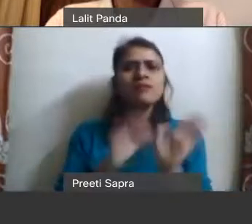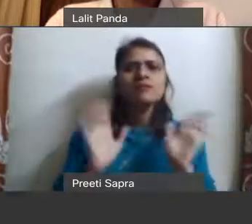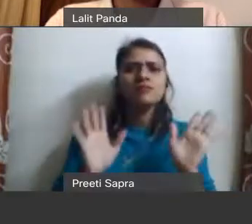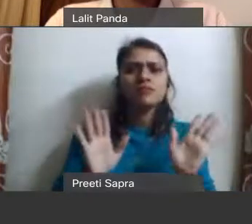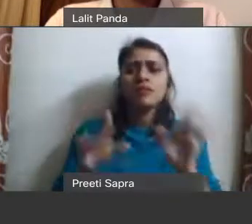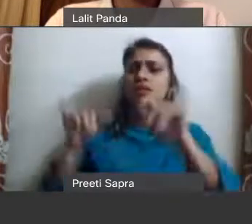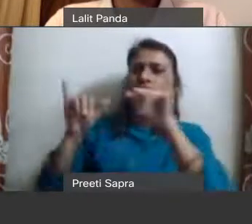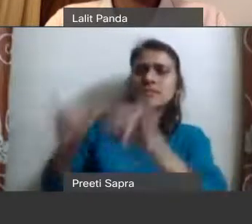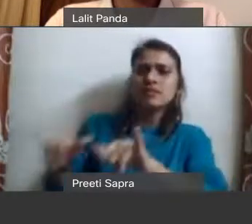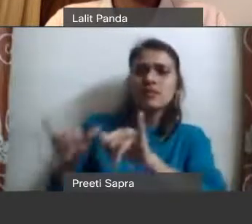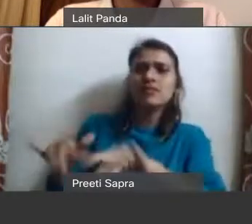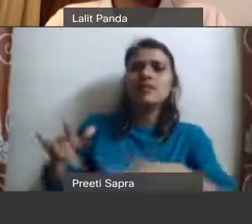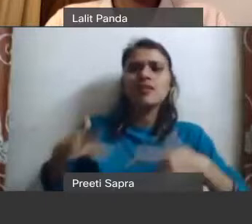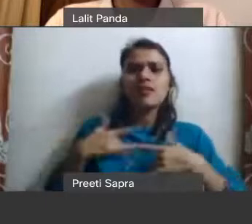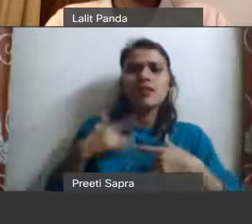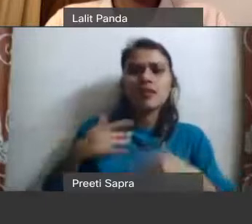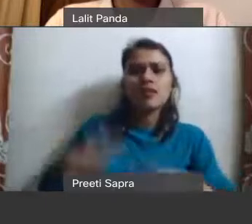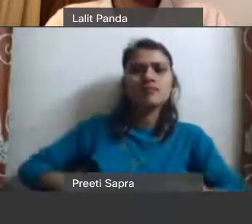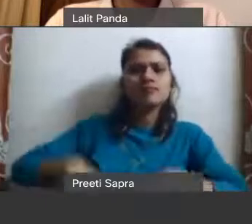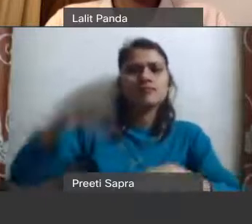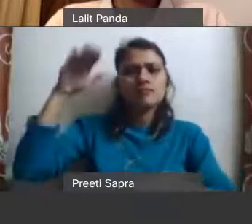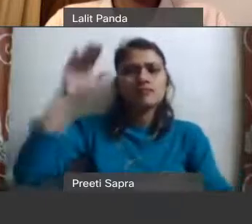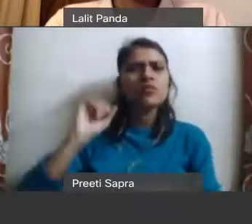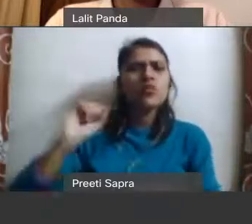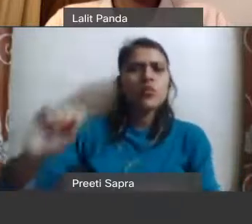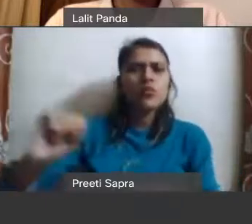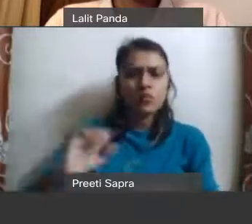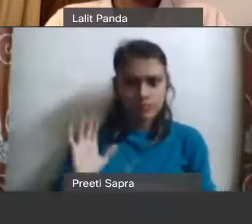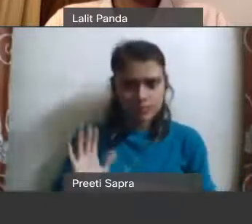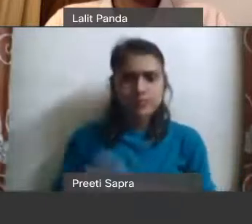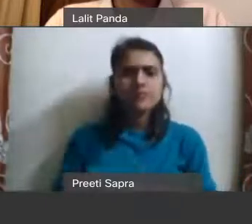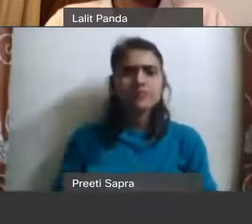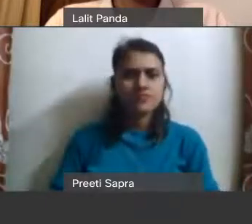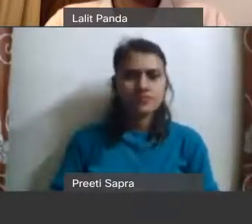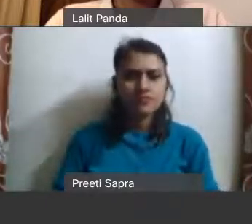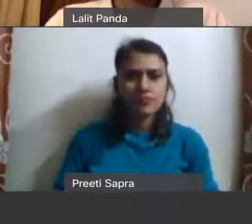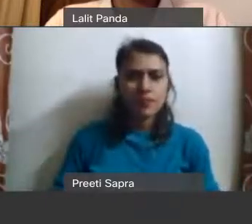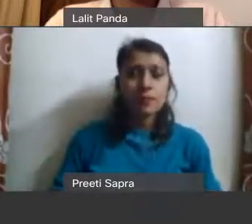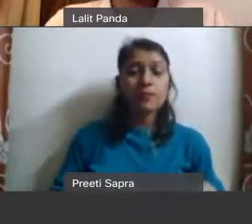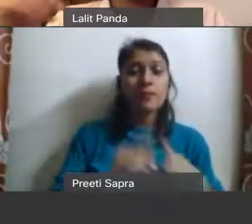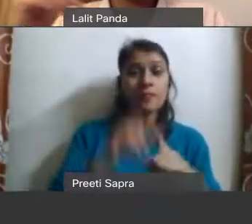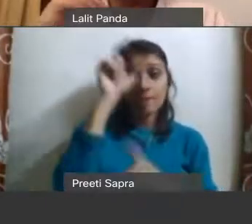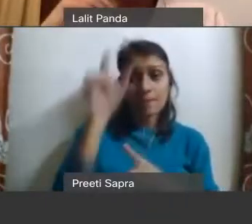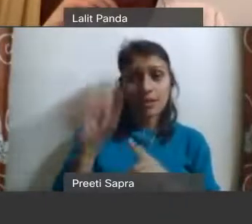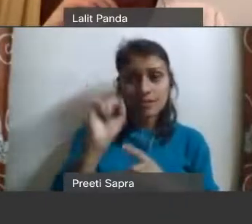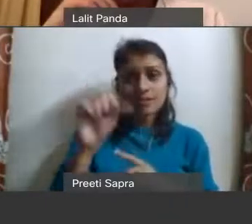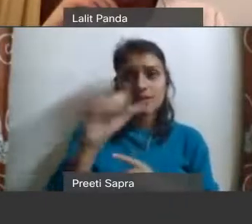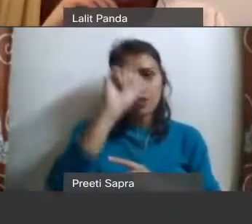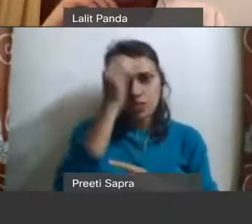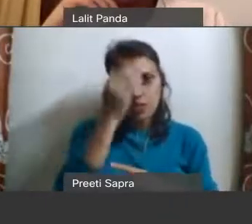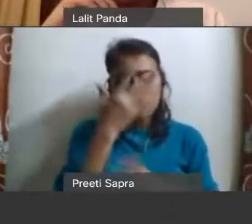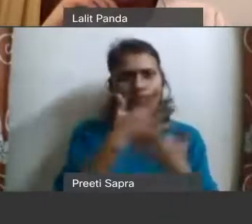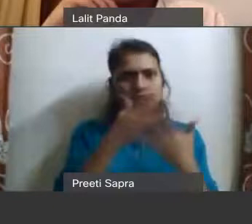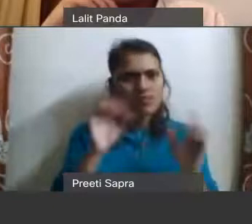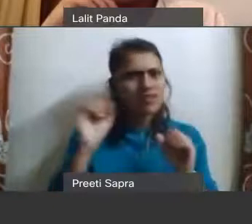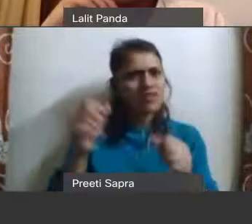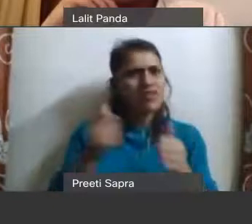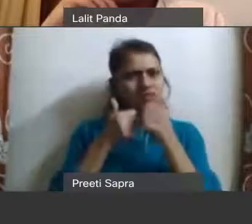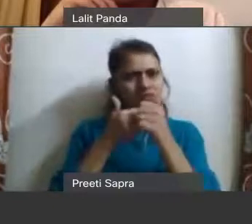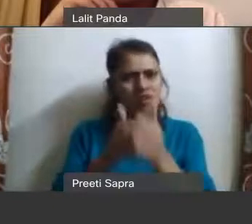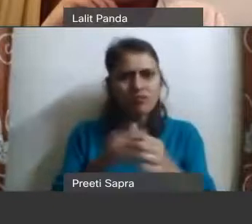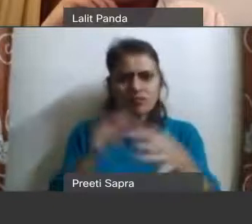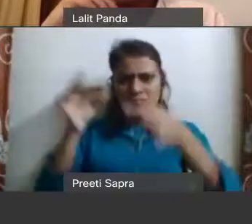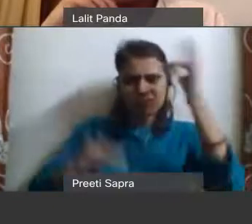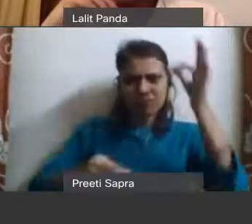the CAA wants to protect the people of. Therefore, the question of religious persecution, now the state is not really able to